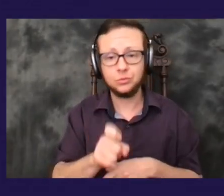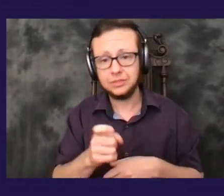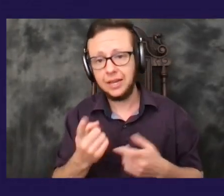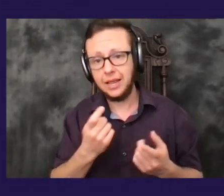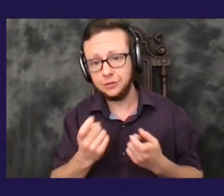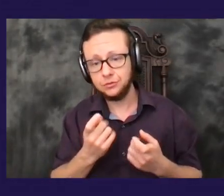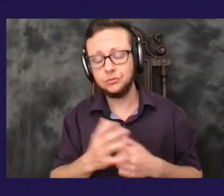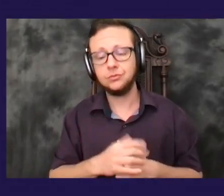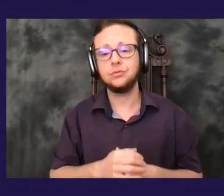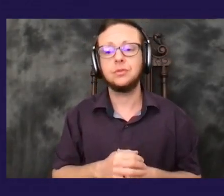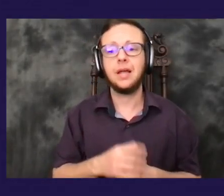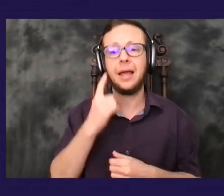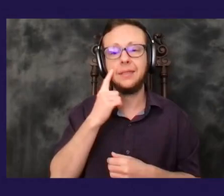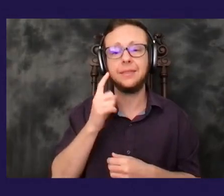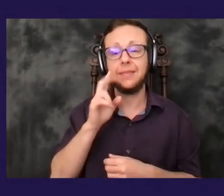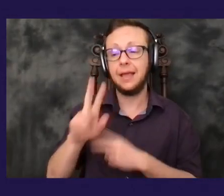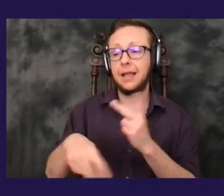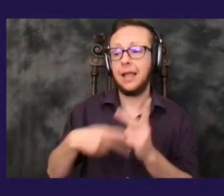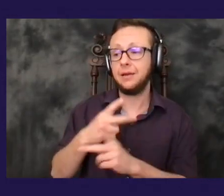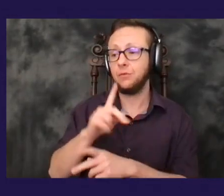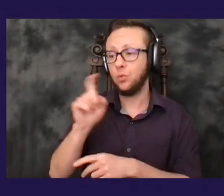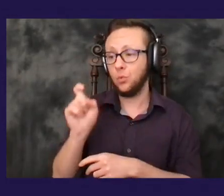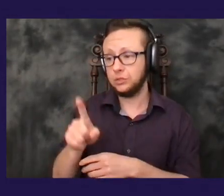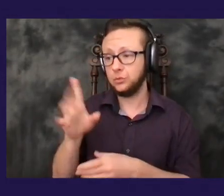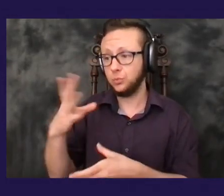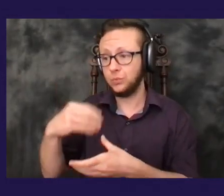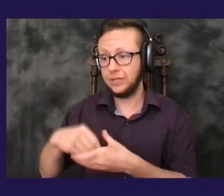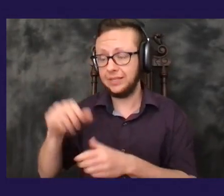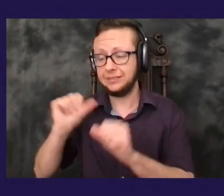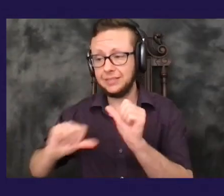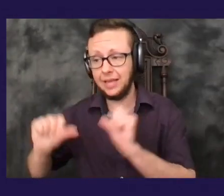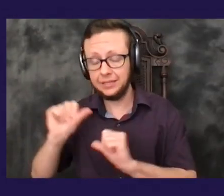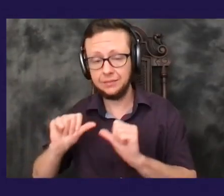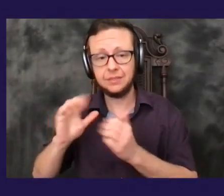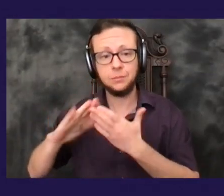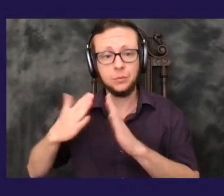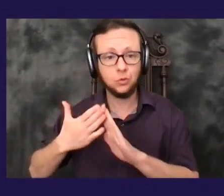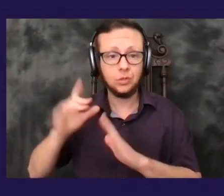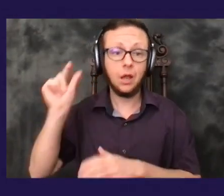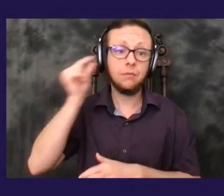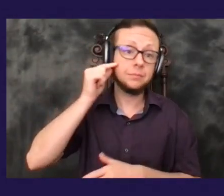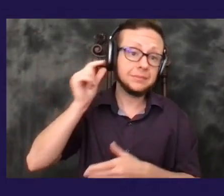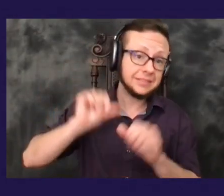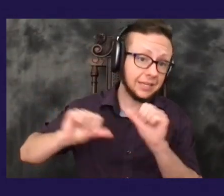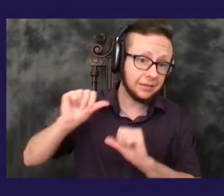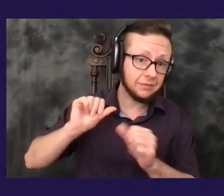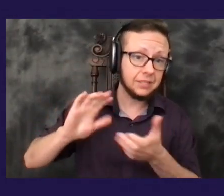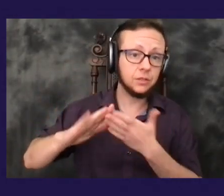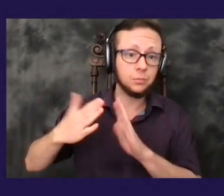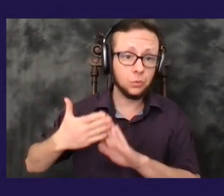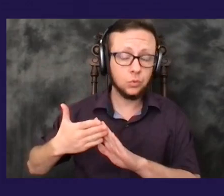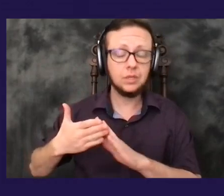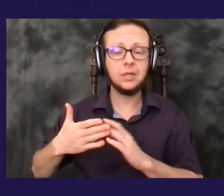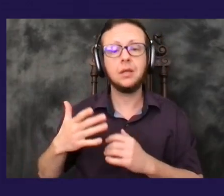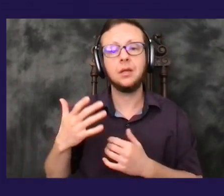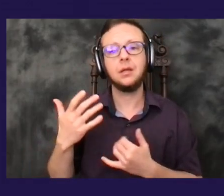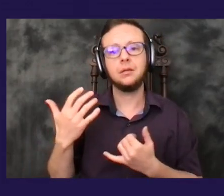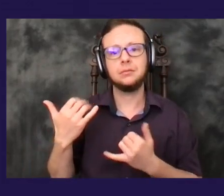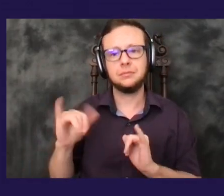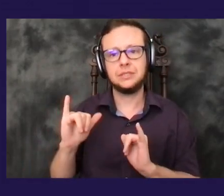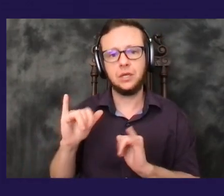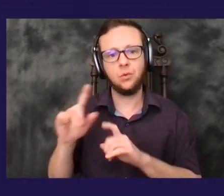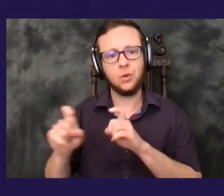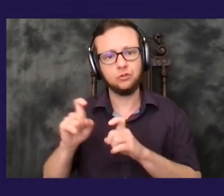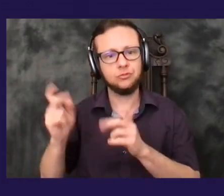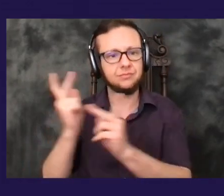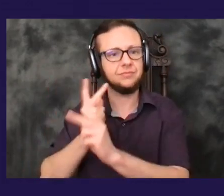of questions within the scientific community and the government scientific community are largely in some places still up in the air, but I think